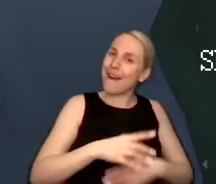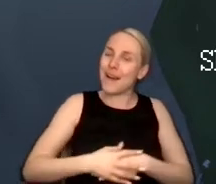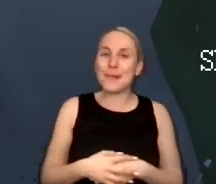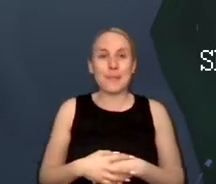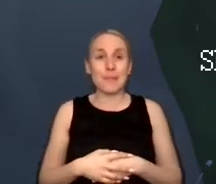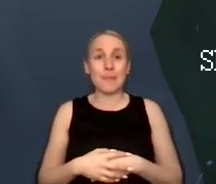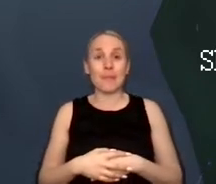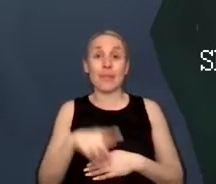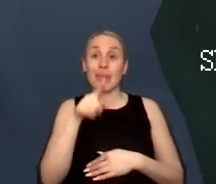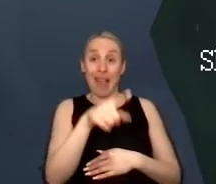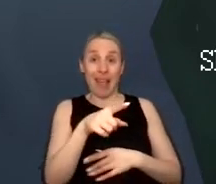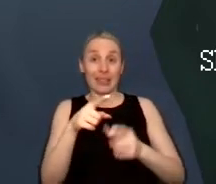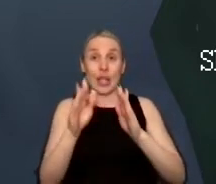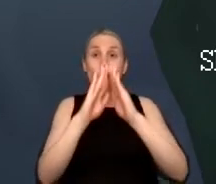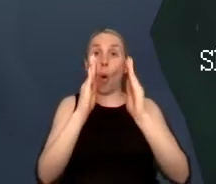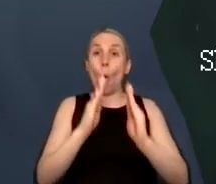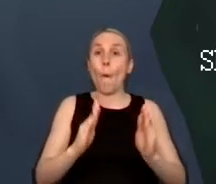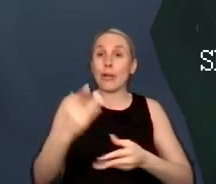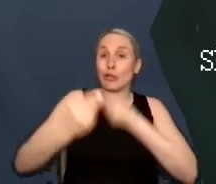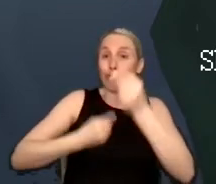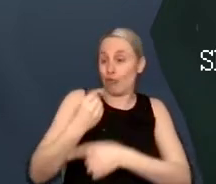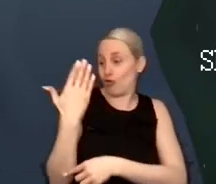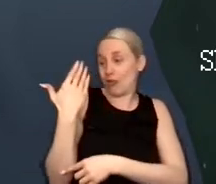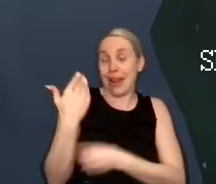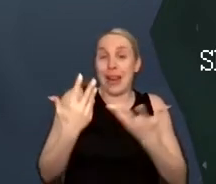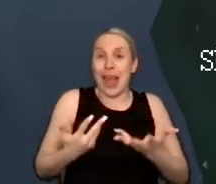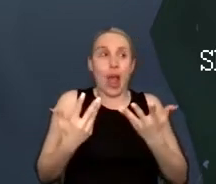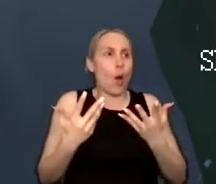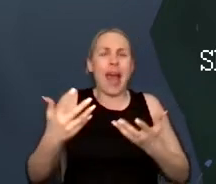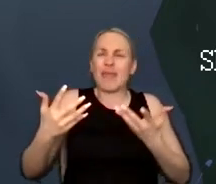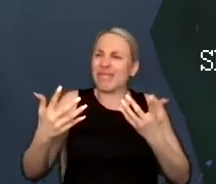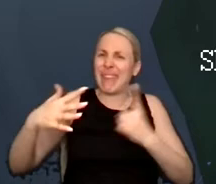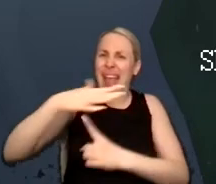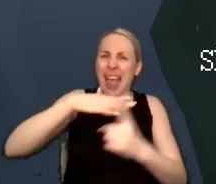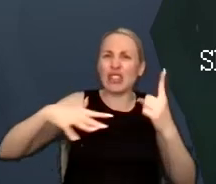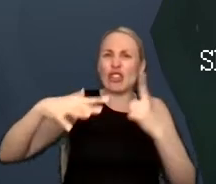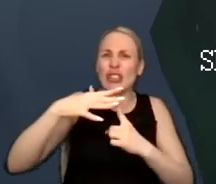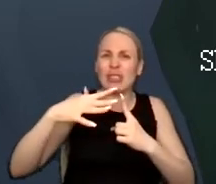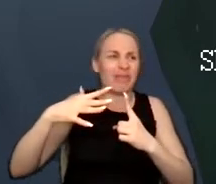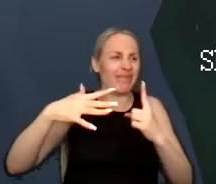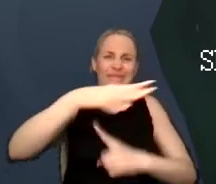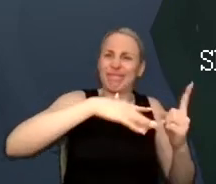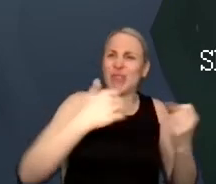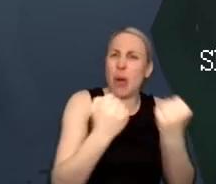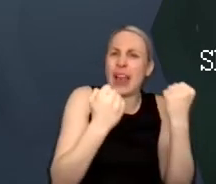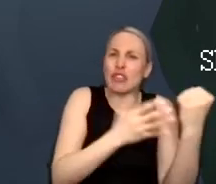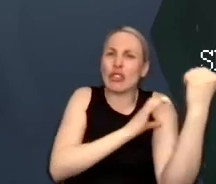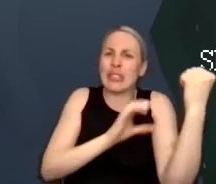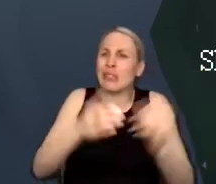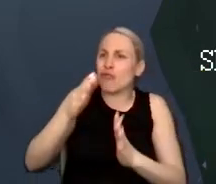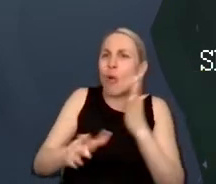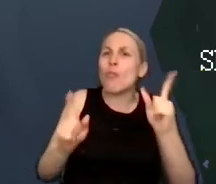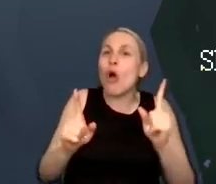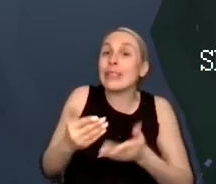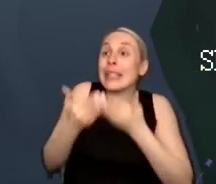orb's description just now, would be like what gives your project energy, or like what gives you the energy to continue on with a project would also be an interesting prompt